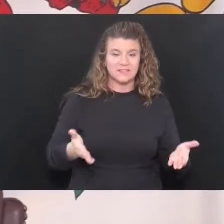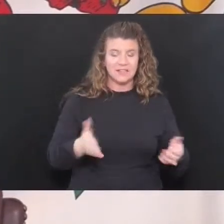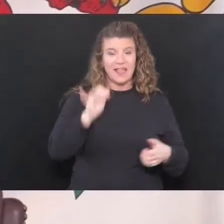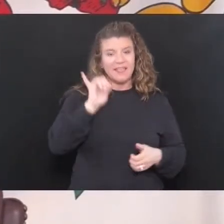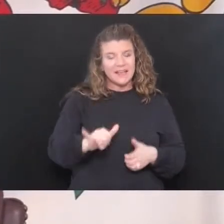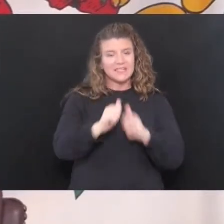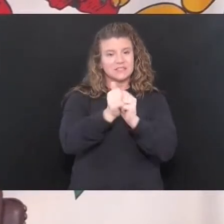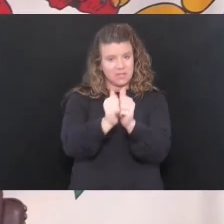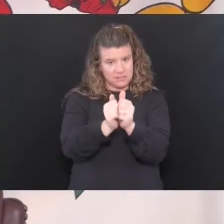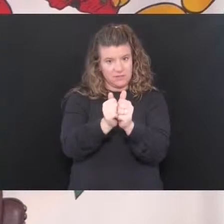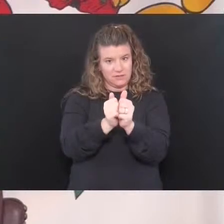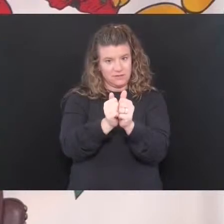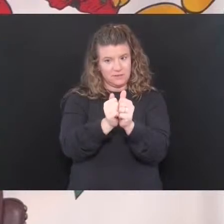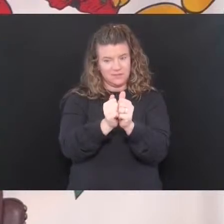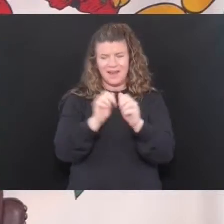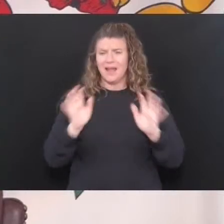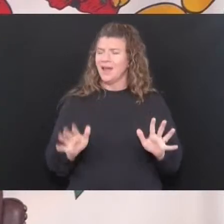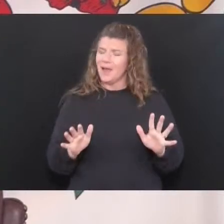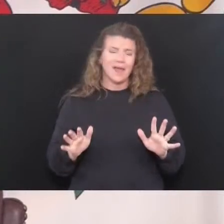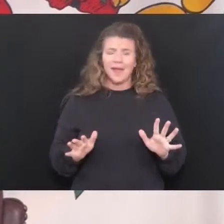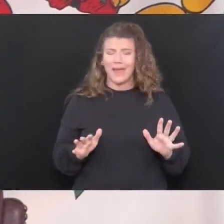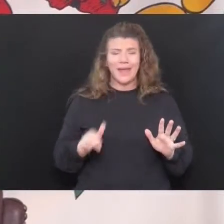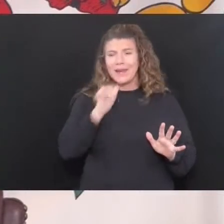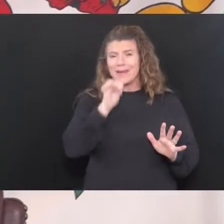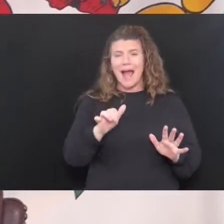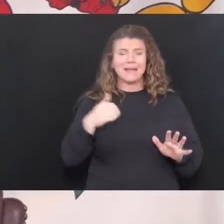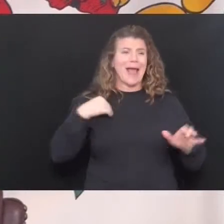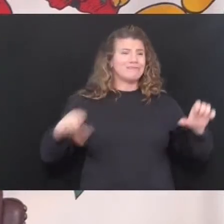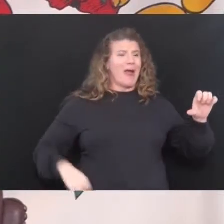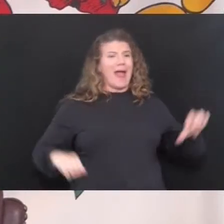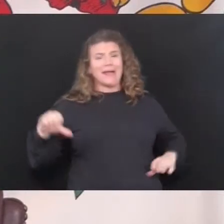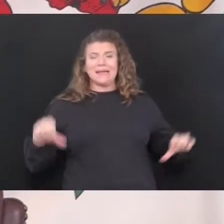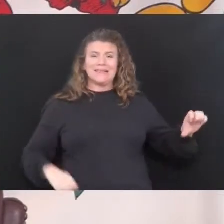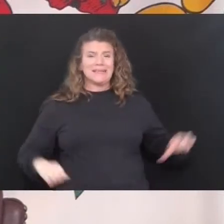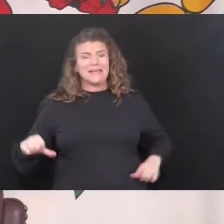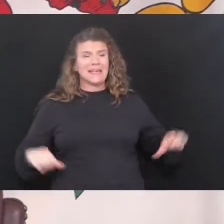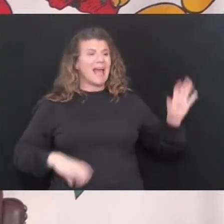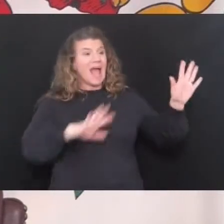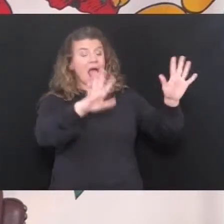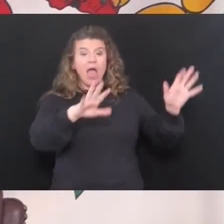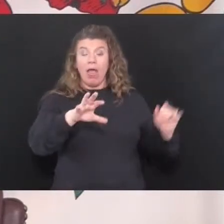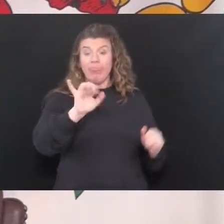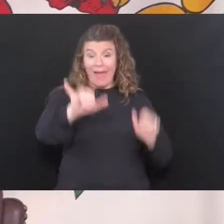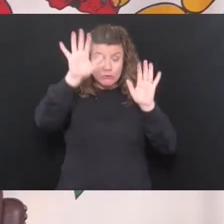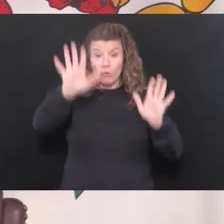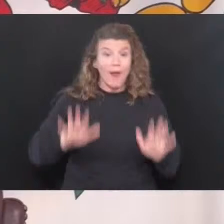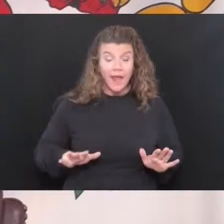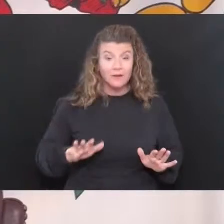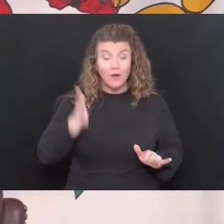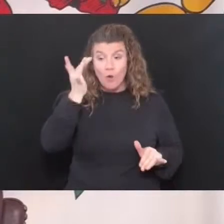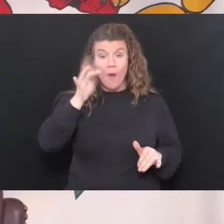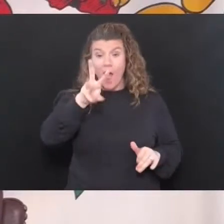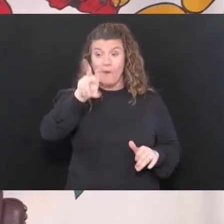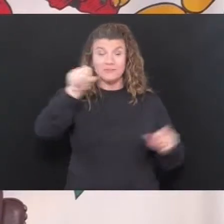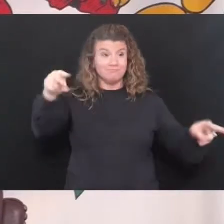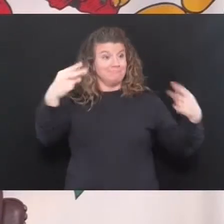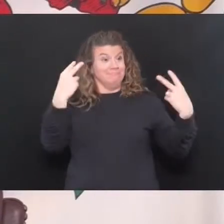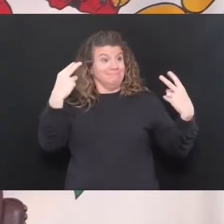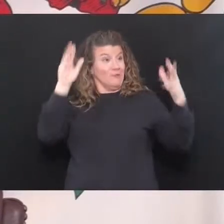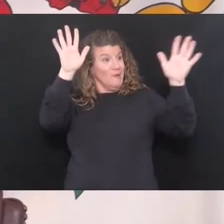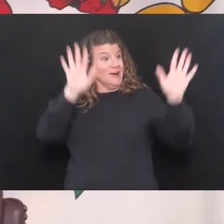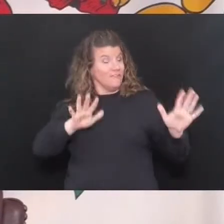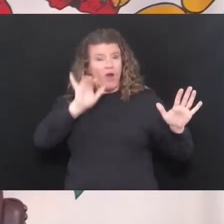West Virginia, not to have bragging rights. It's great to do that because it makes West Virginia look